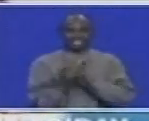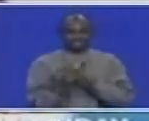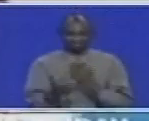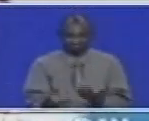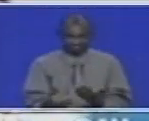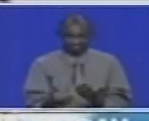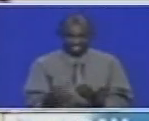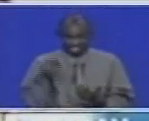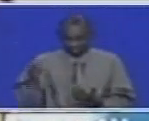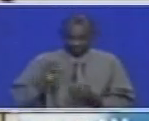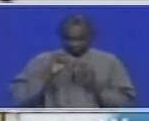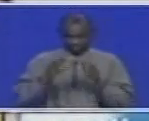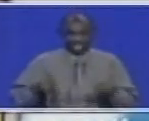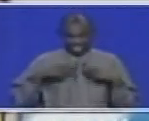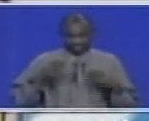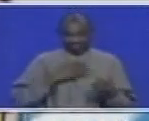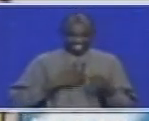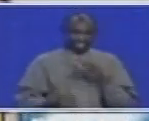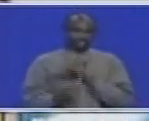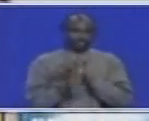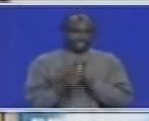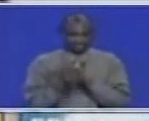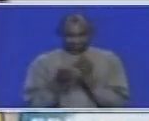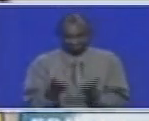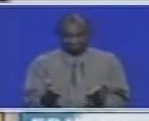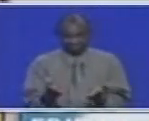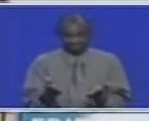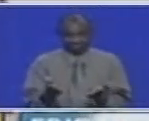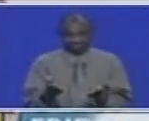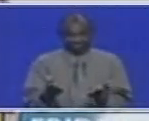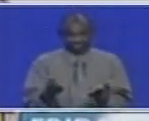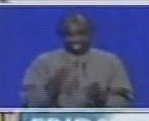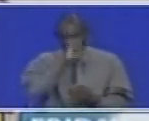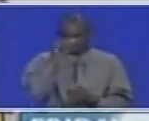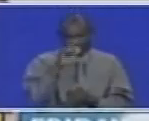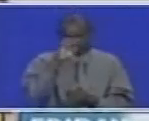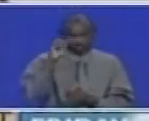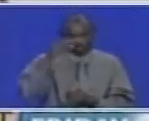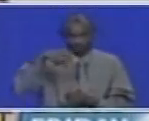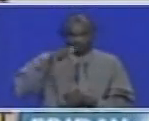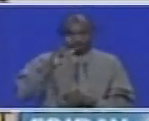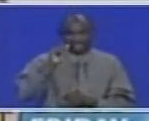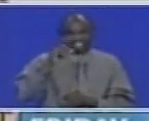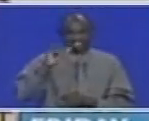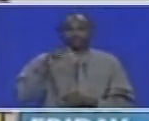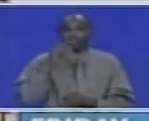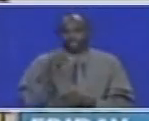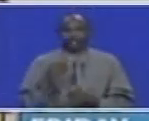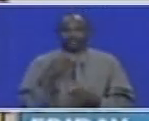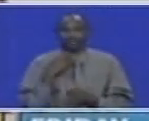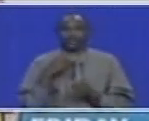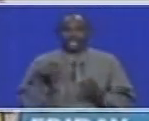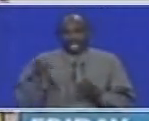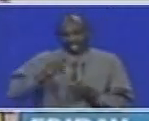is very common. Most people mistake that the word is pronounced as jeopardy, but there is no vowel glide in that word. We say